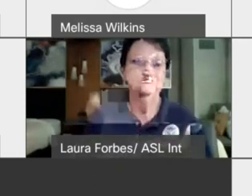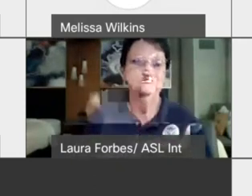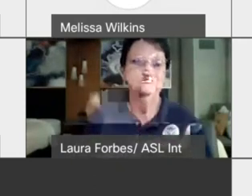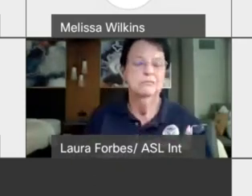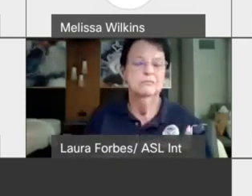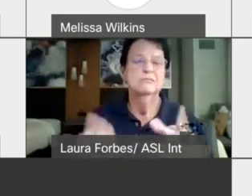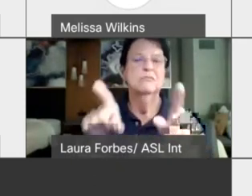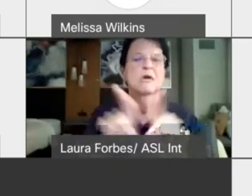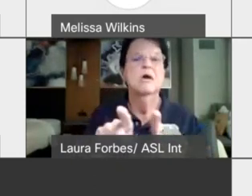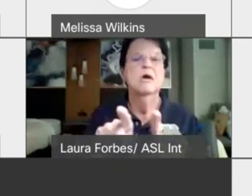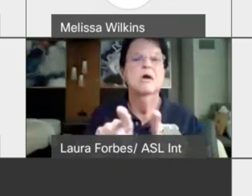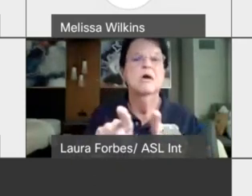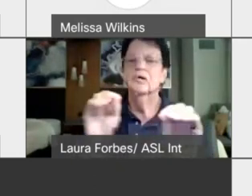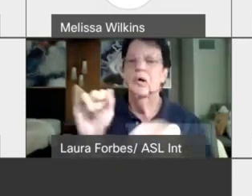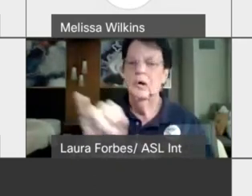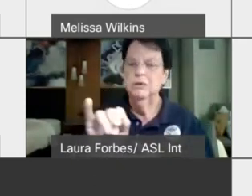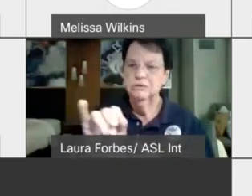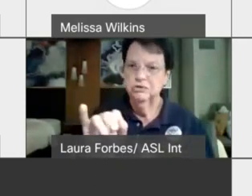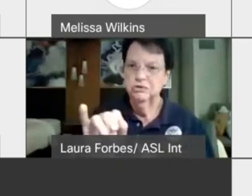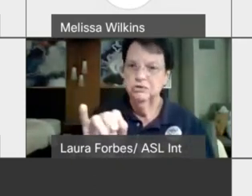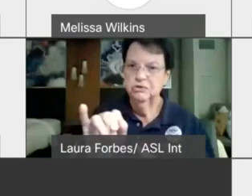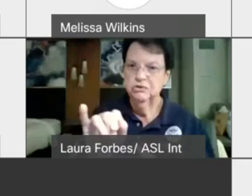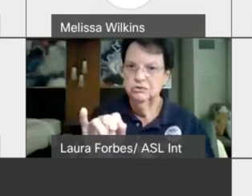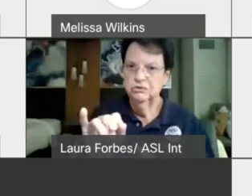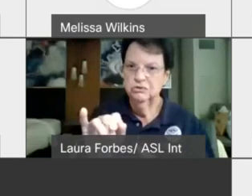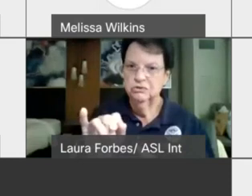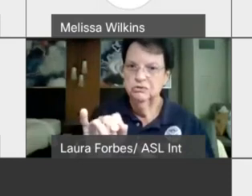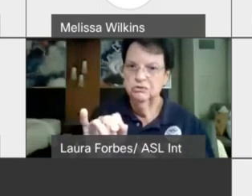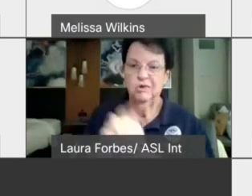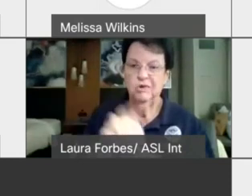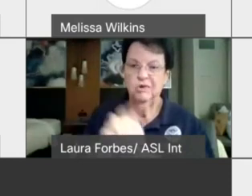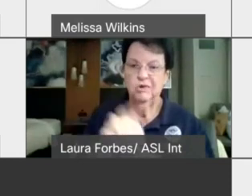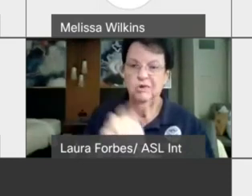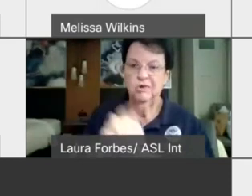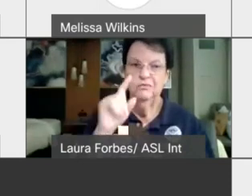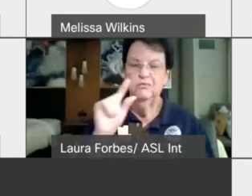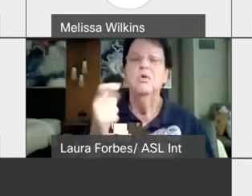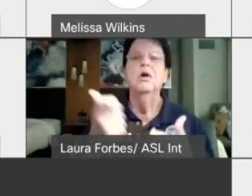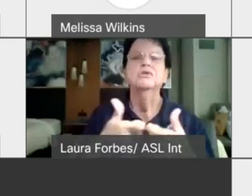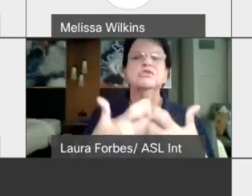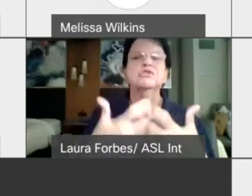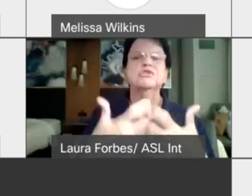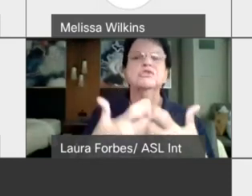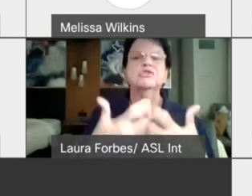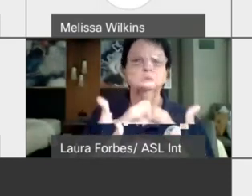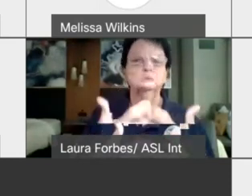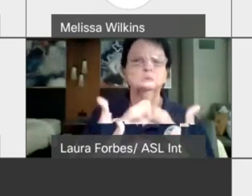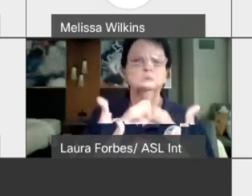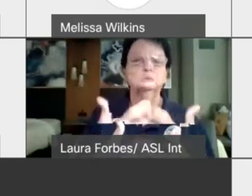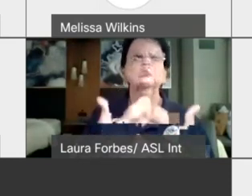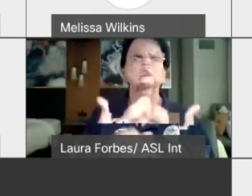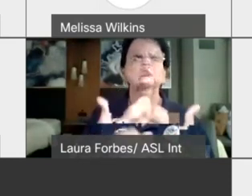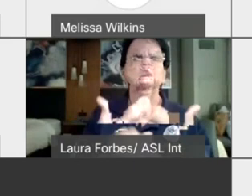no insurance factor as far as generator eligibility. I think that's been a little bit